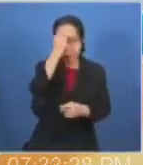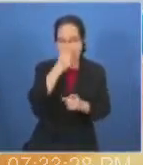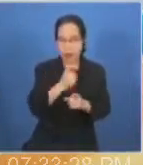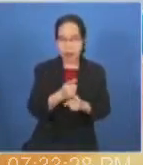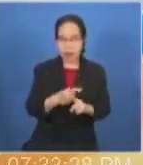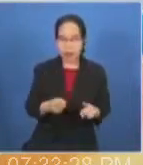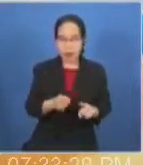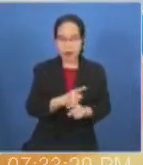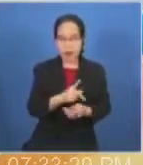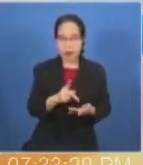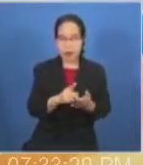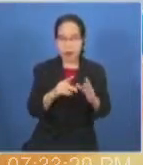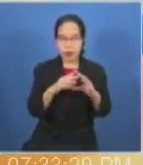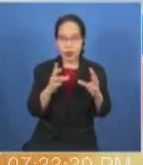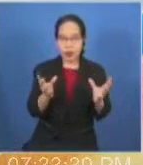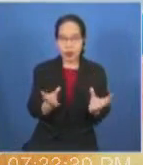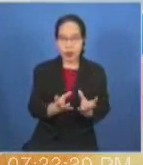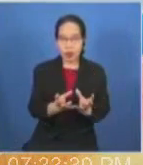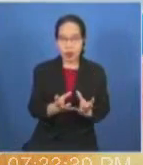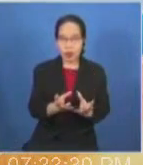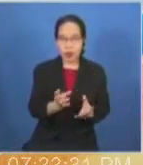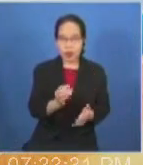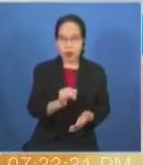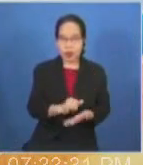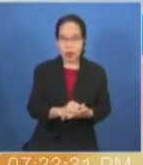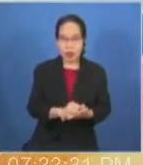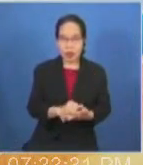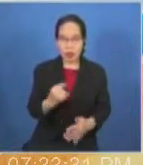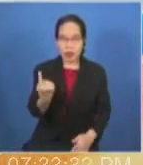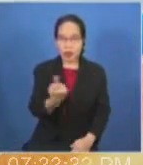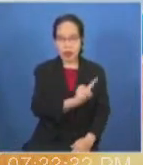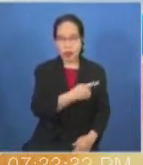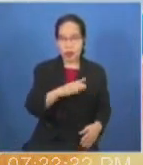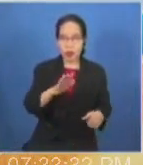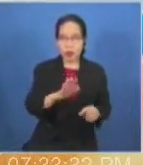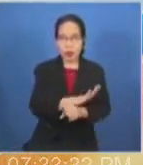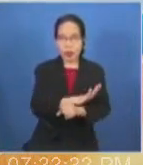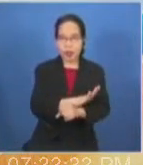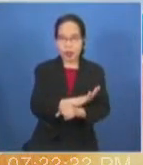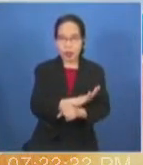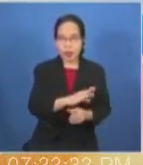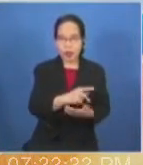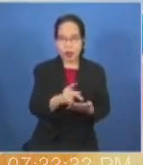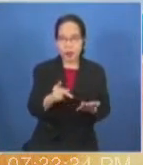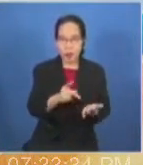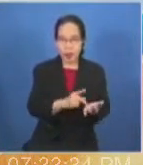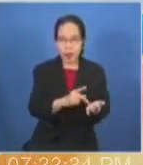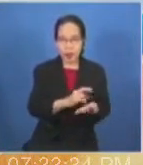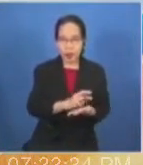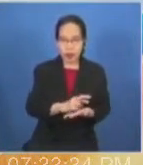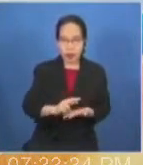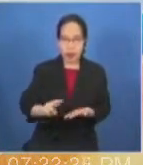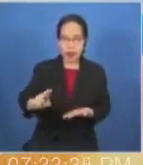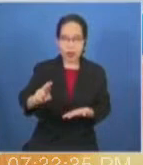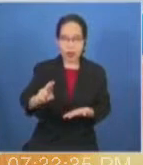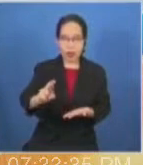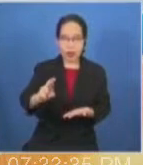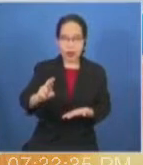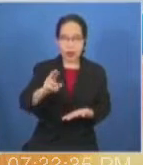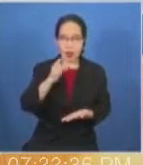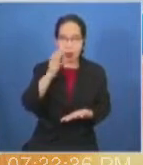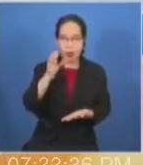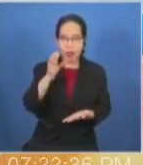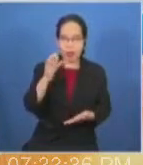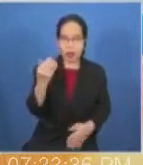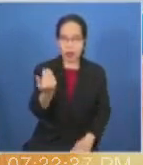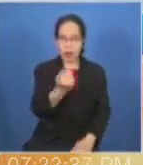we help one another, we brethren from different parts of the world, so that we can fulfill the parts of